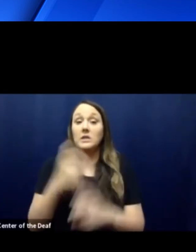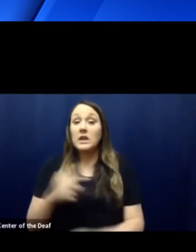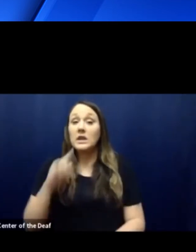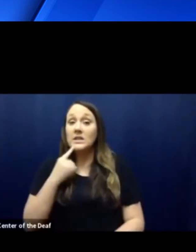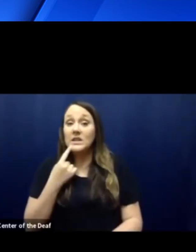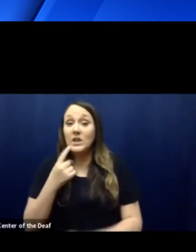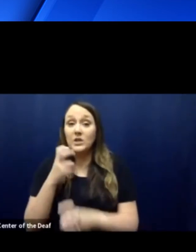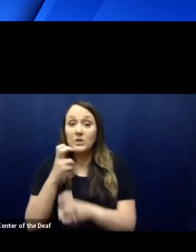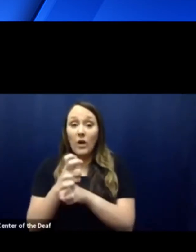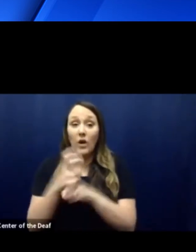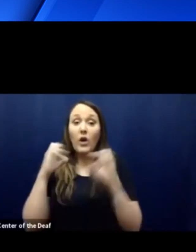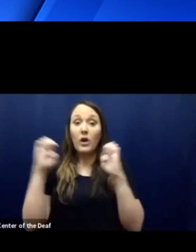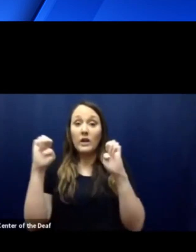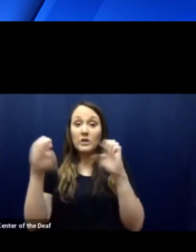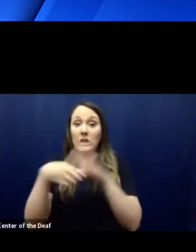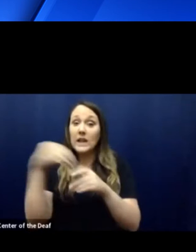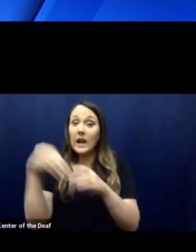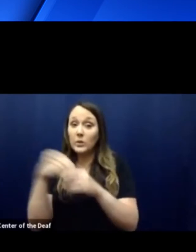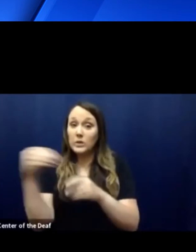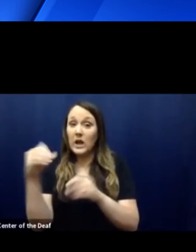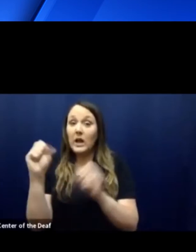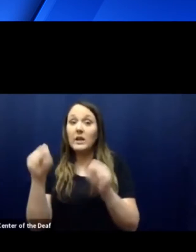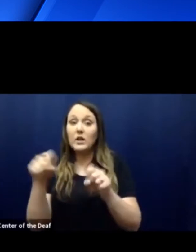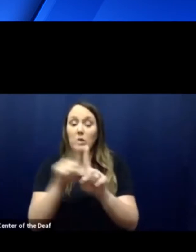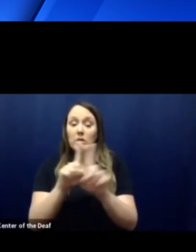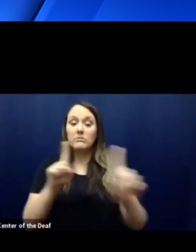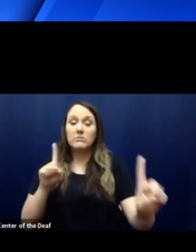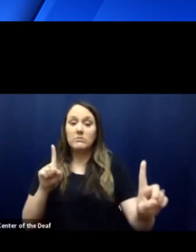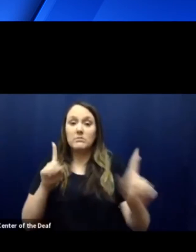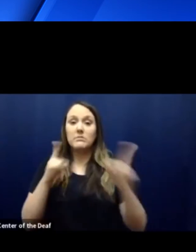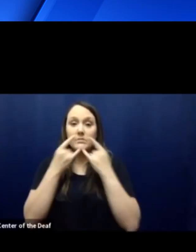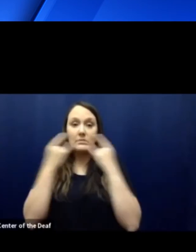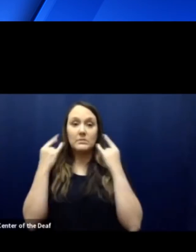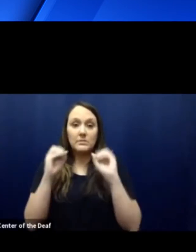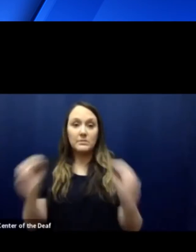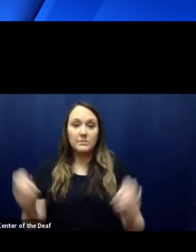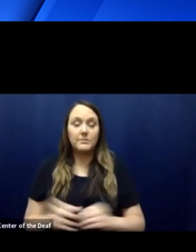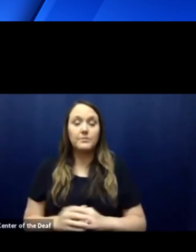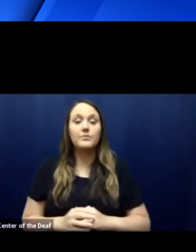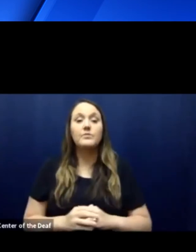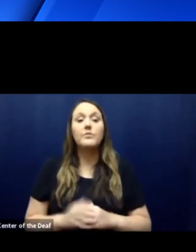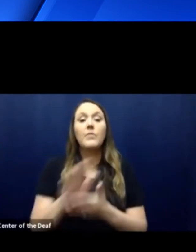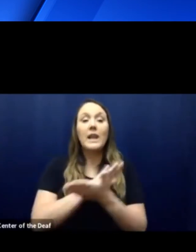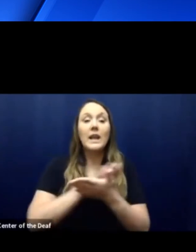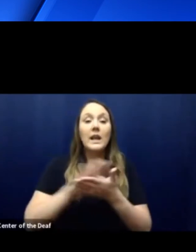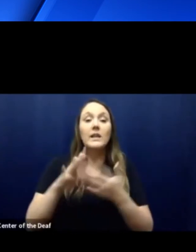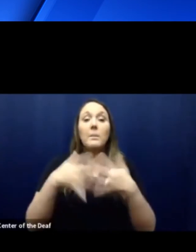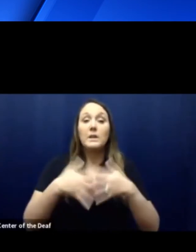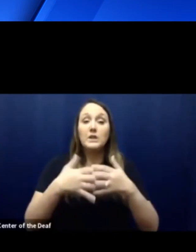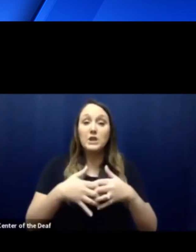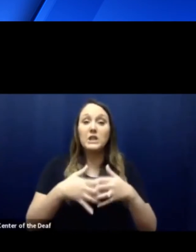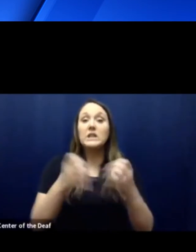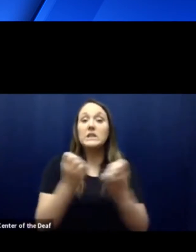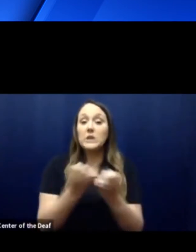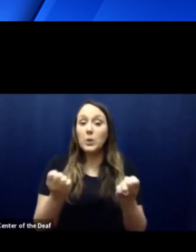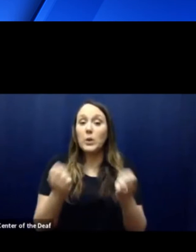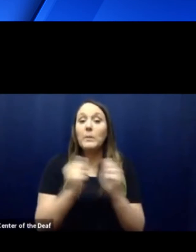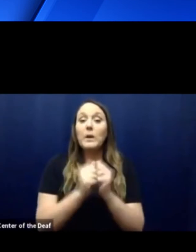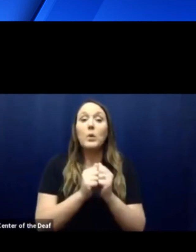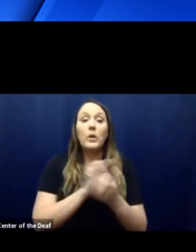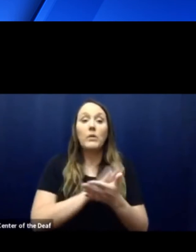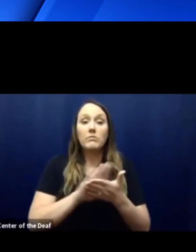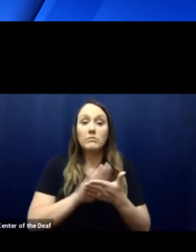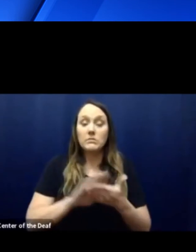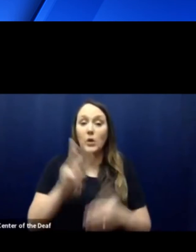since distancing can be easier to maintain outside. Wipe down machines and equipment with disinfecting wipes before